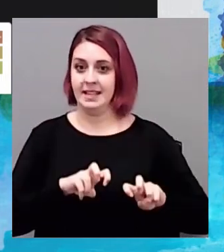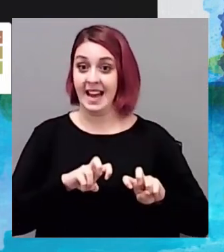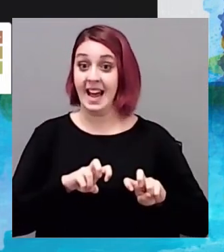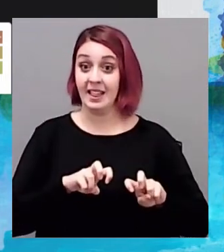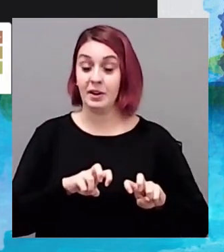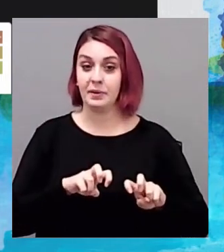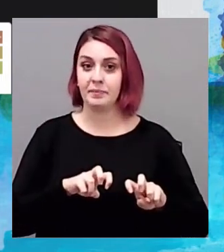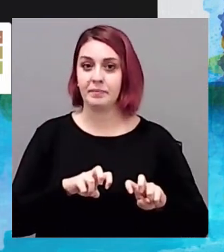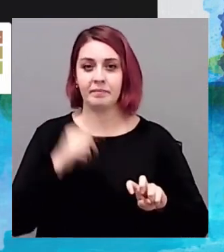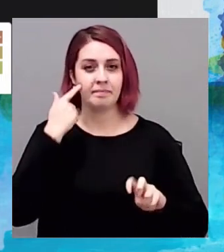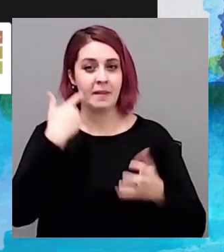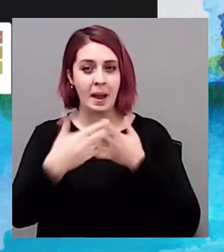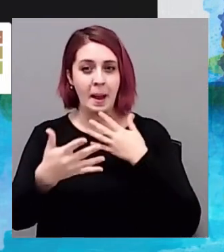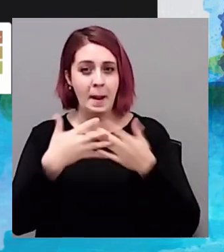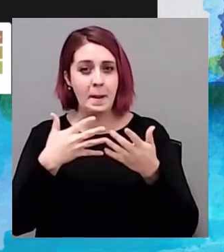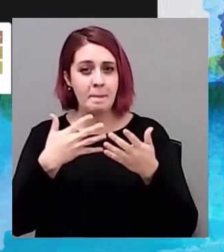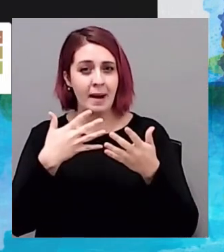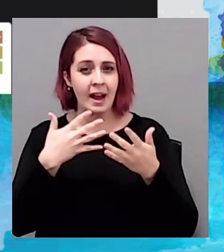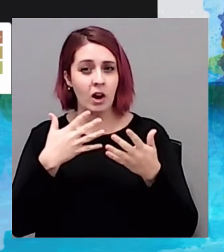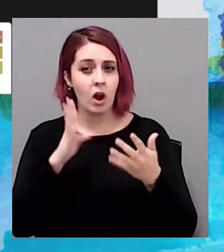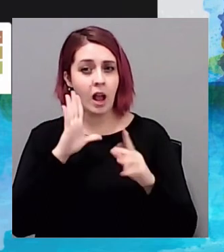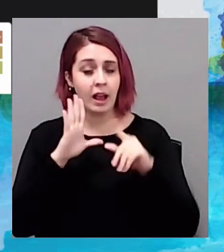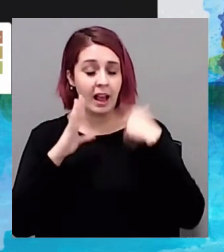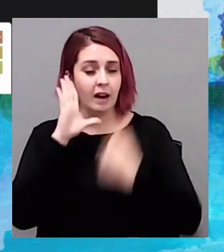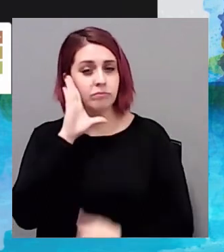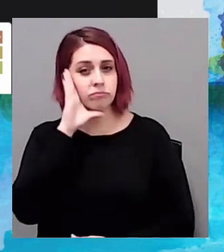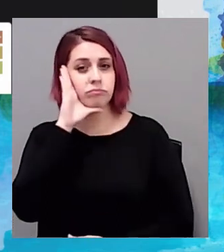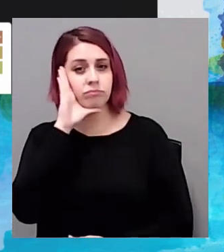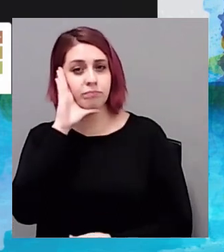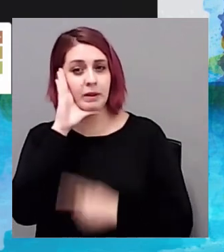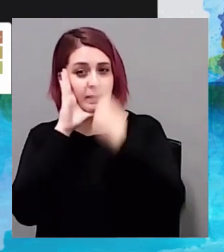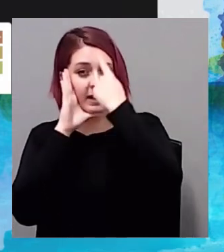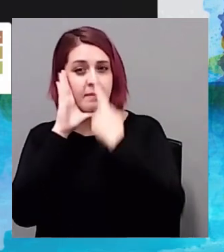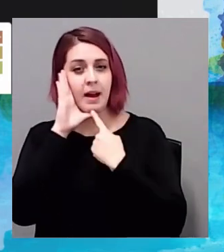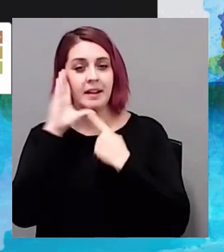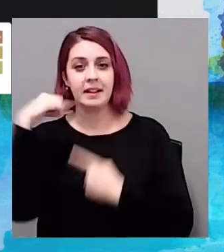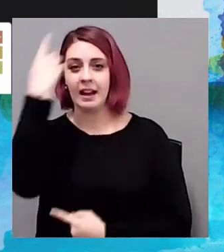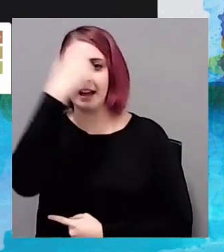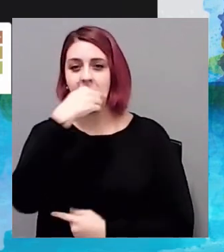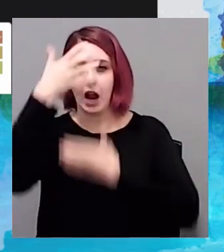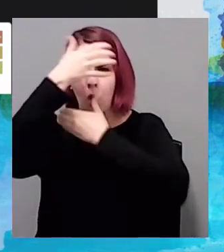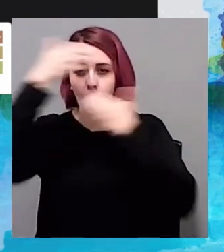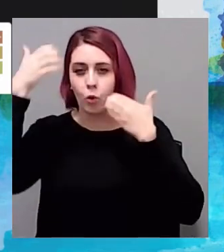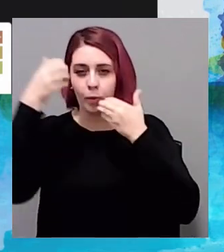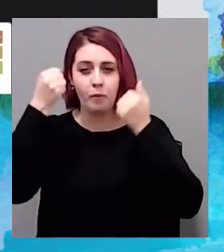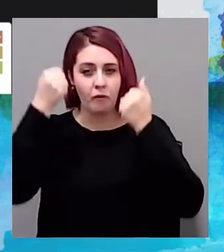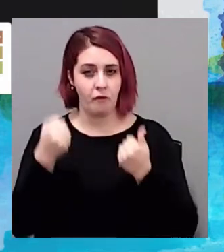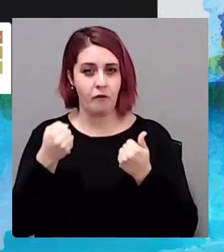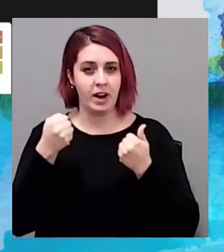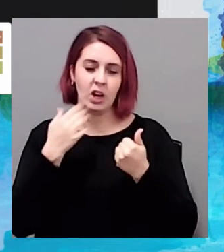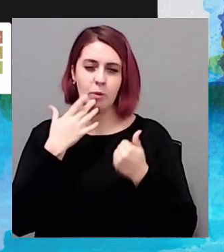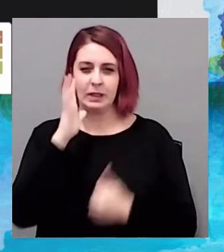as part of my research, and the hand that you see next to her face, it's very, very